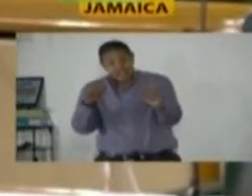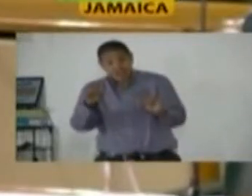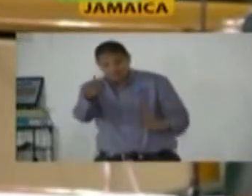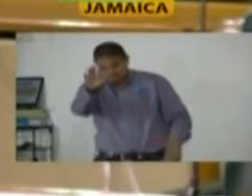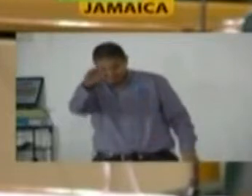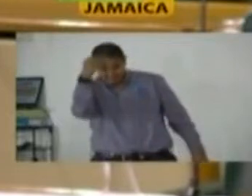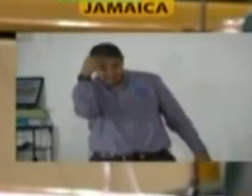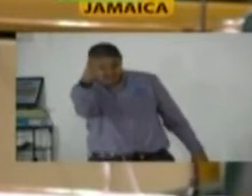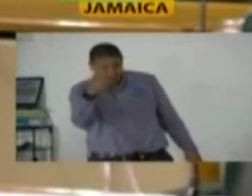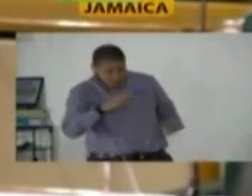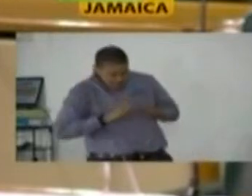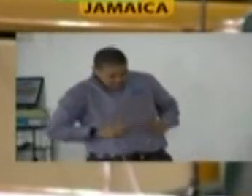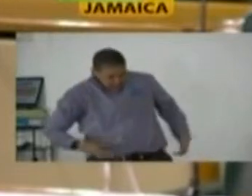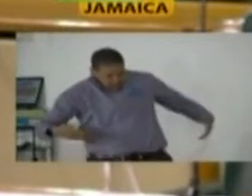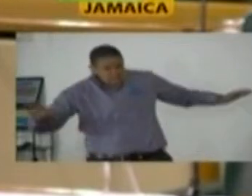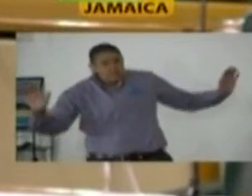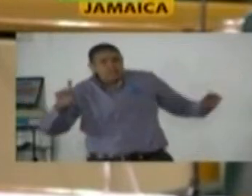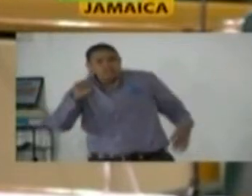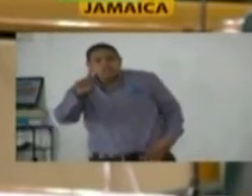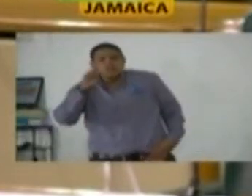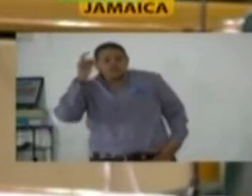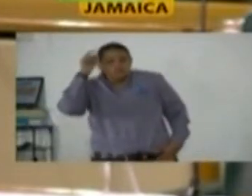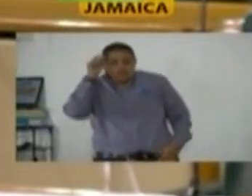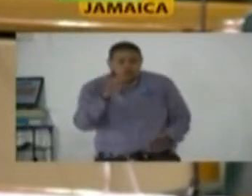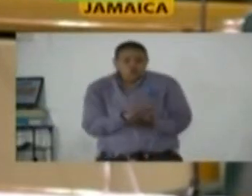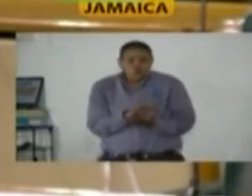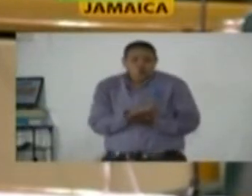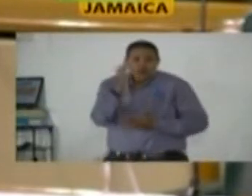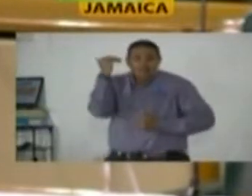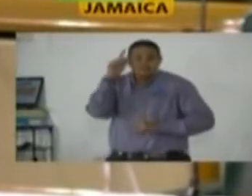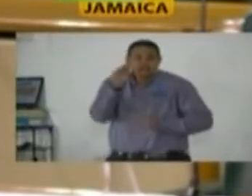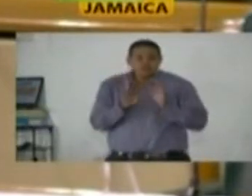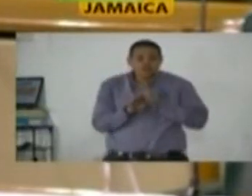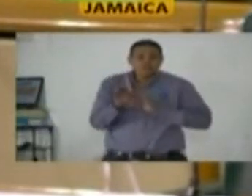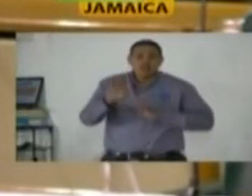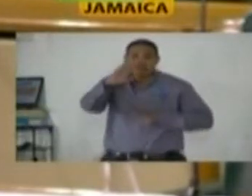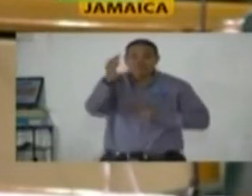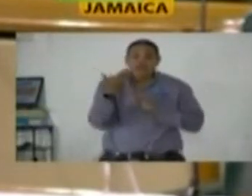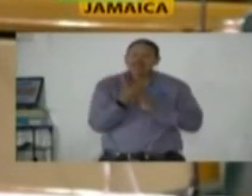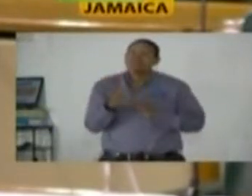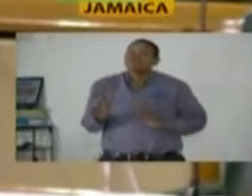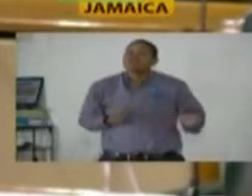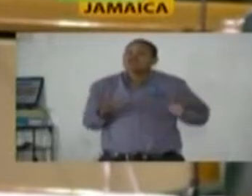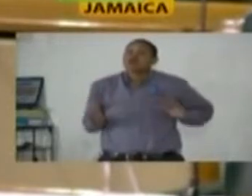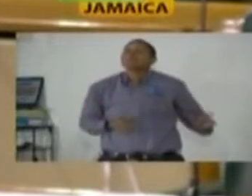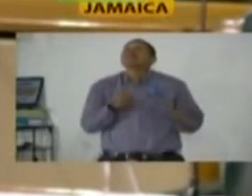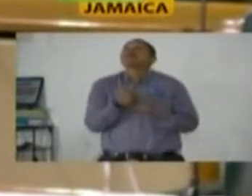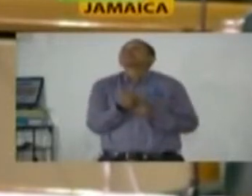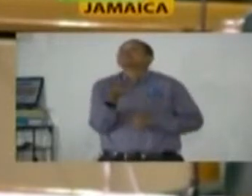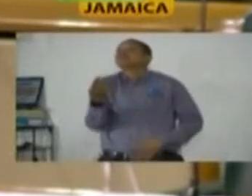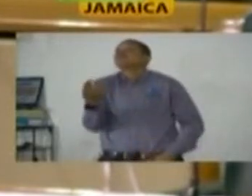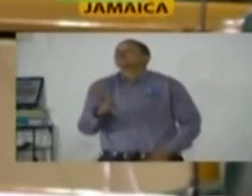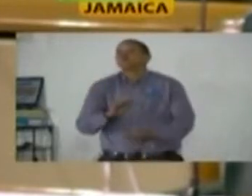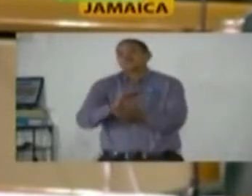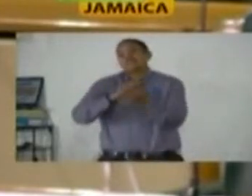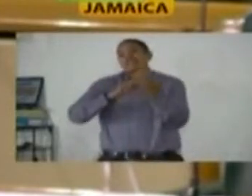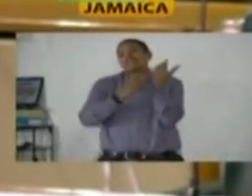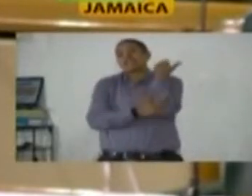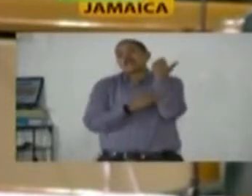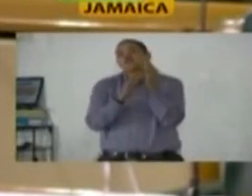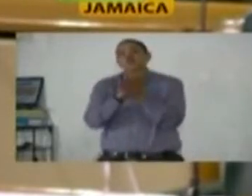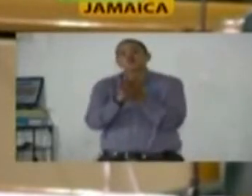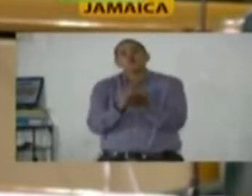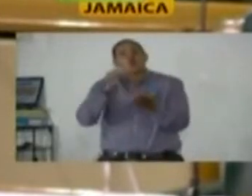these assessments, schools are expected to develop their intervention plans using the National School Learning and